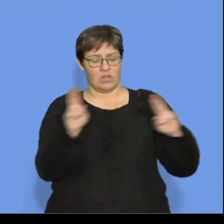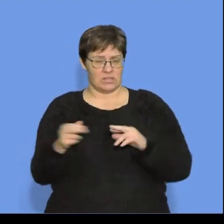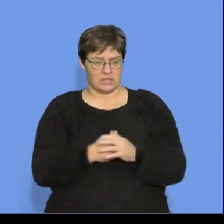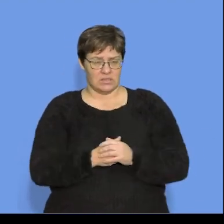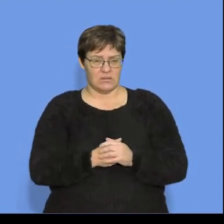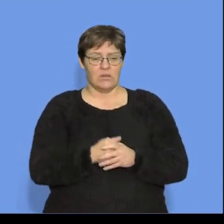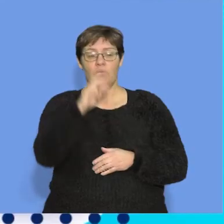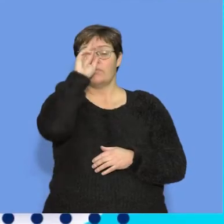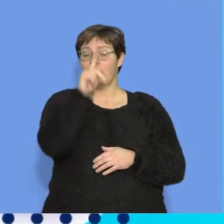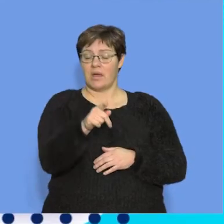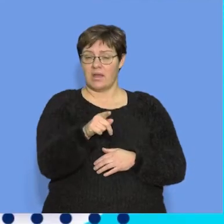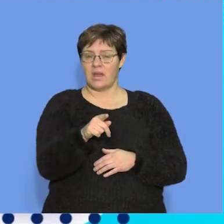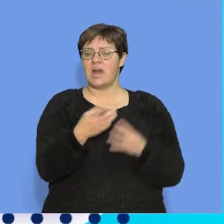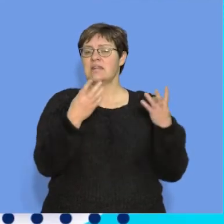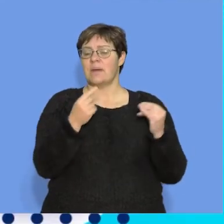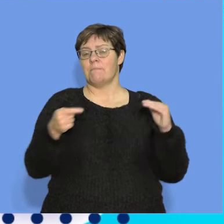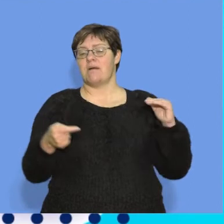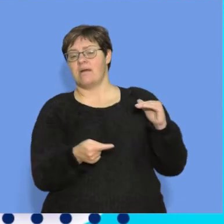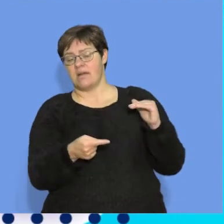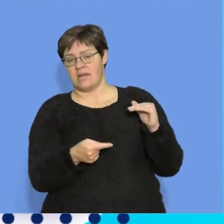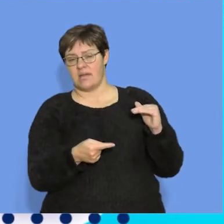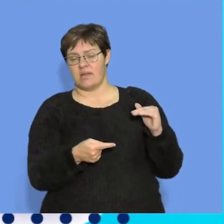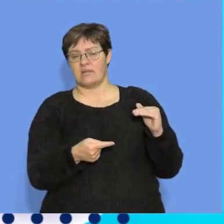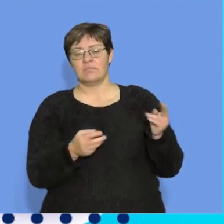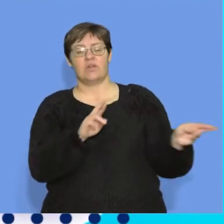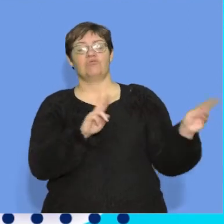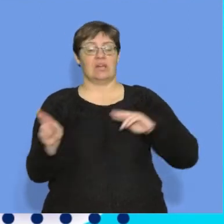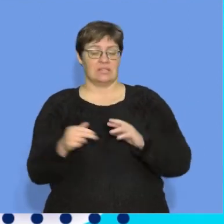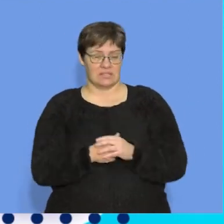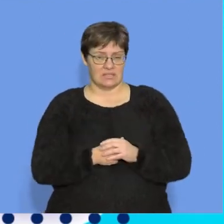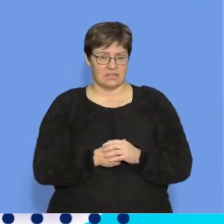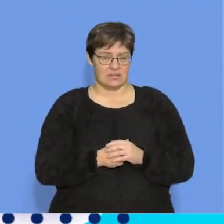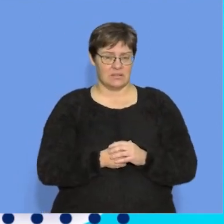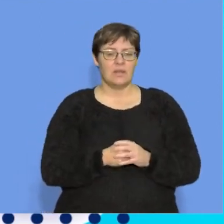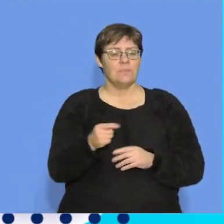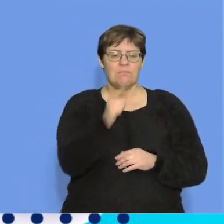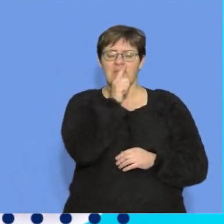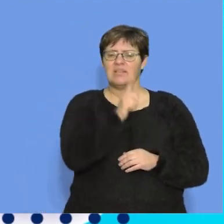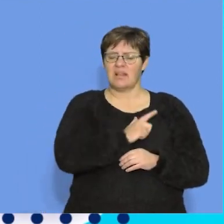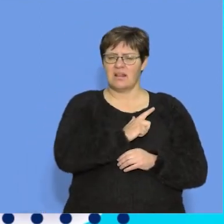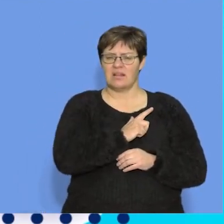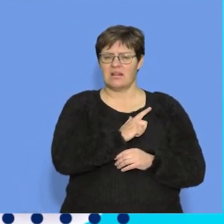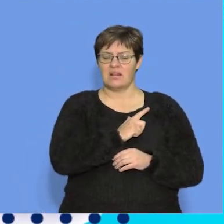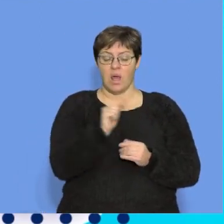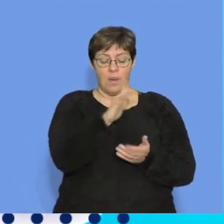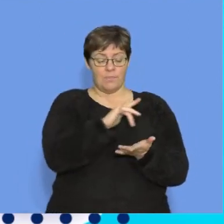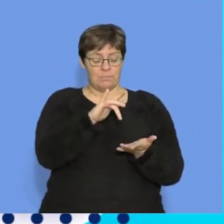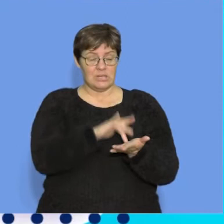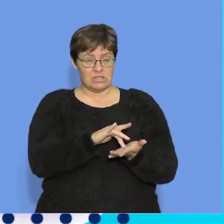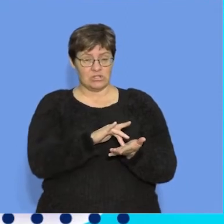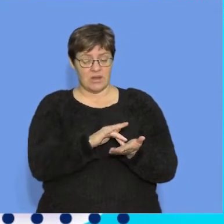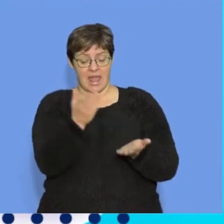Well, remember the numbers at the bottom are the reactants. This is telling us that the position of